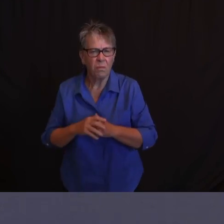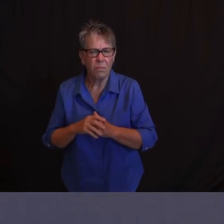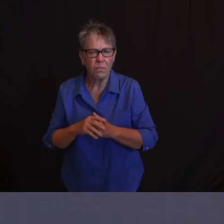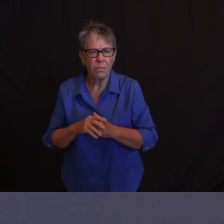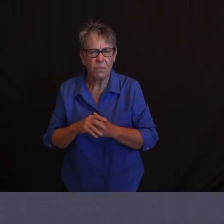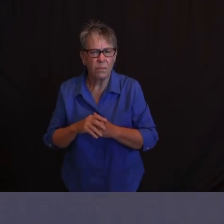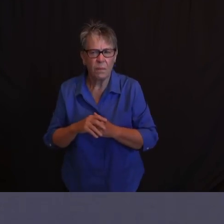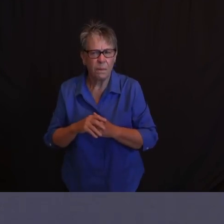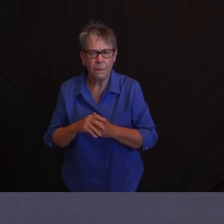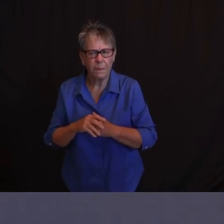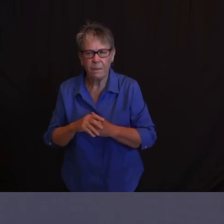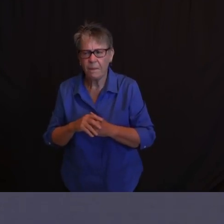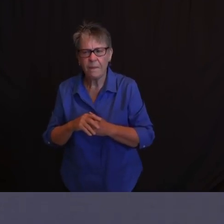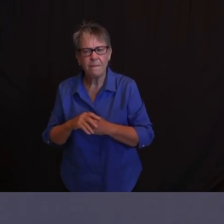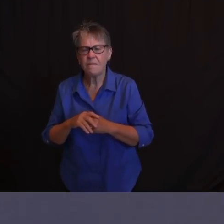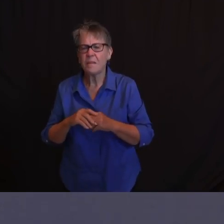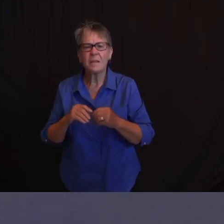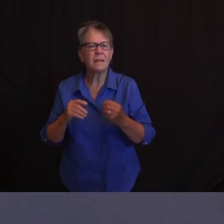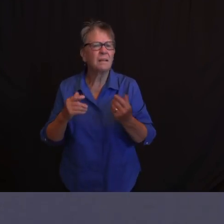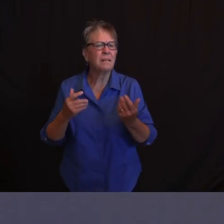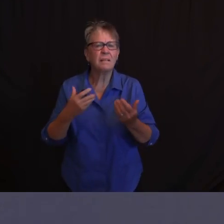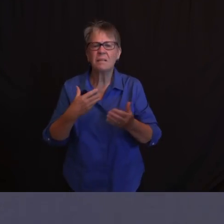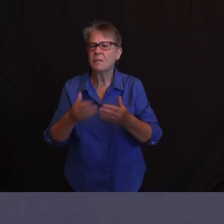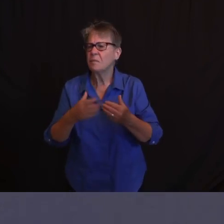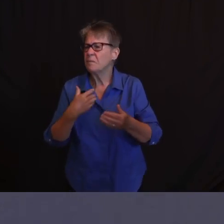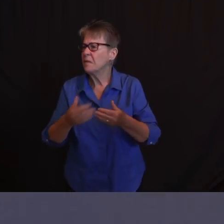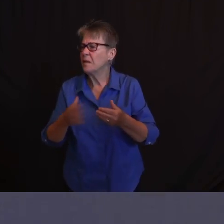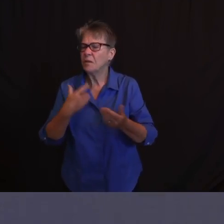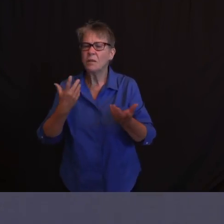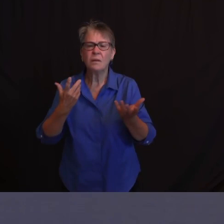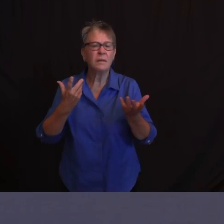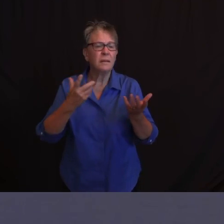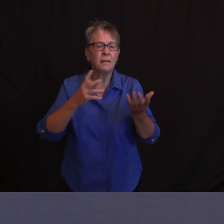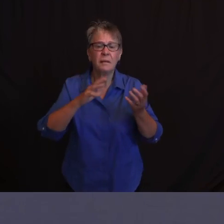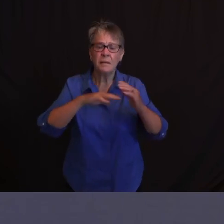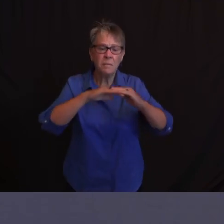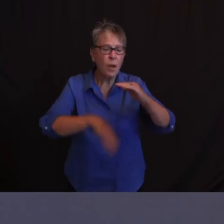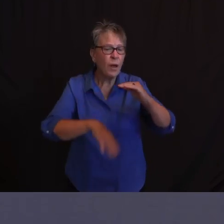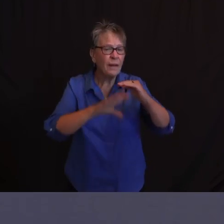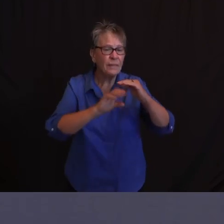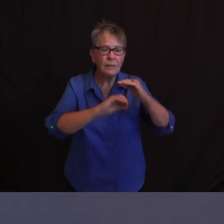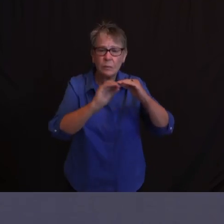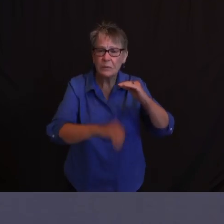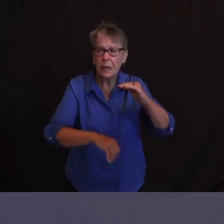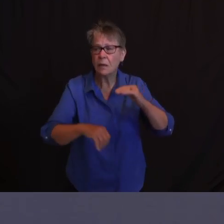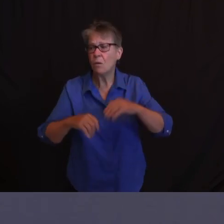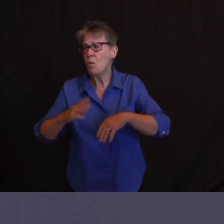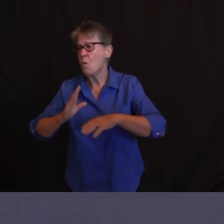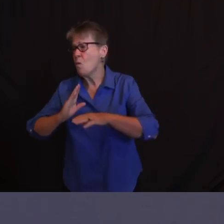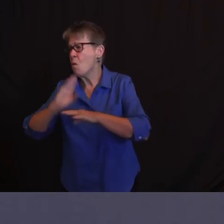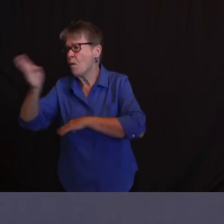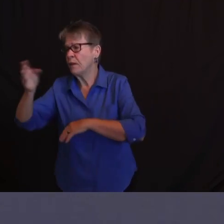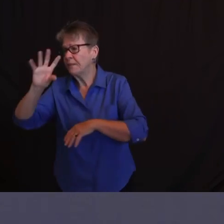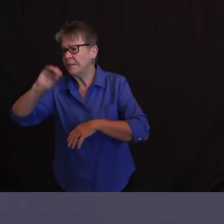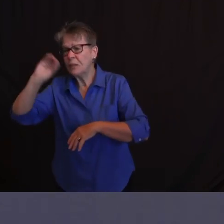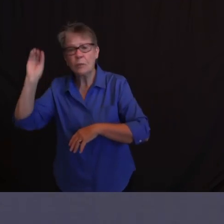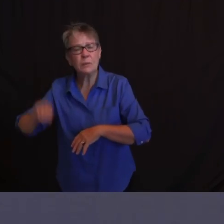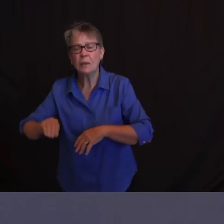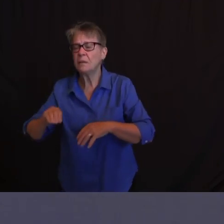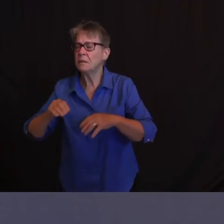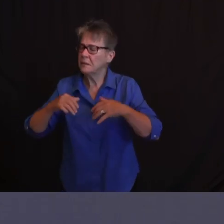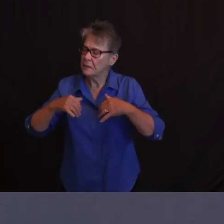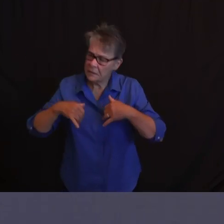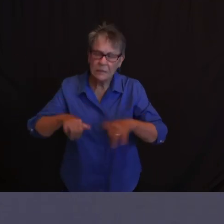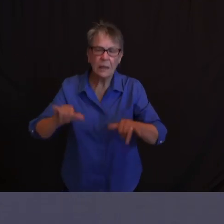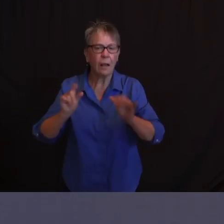face covering, social distancing, as best we can, is mandated. Thank you. Brent, let's go to you, and then we'll come down to